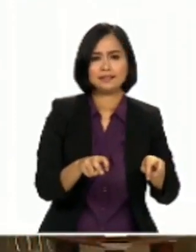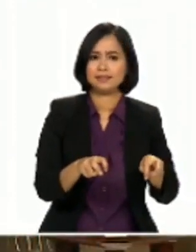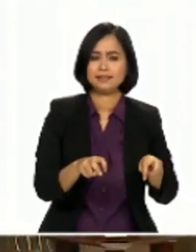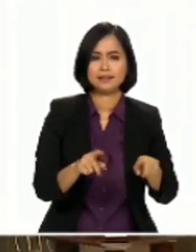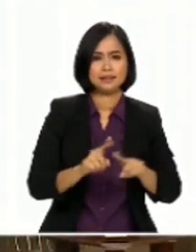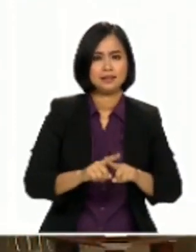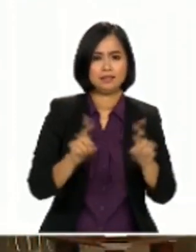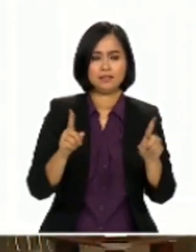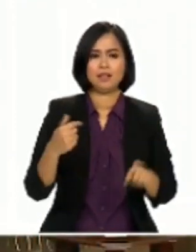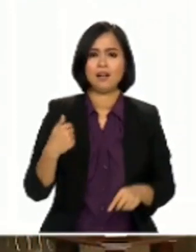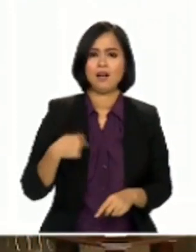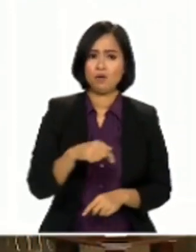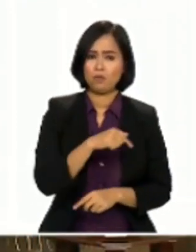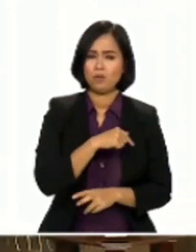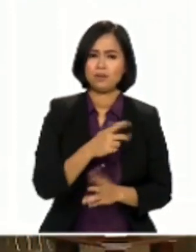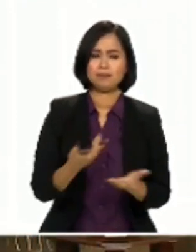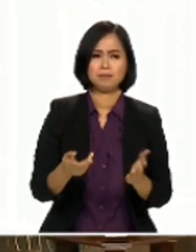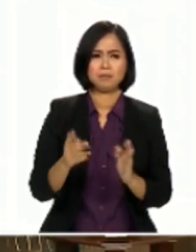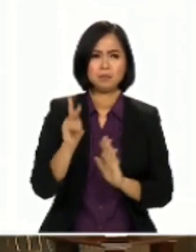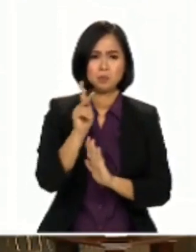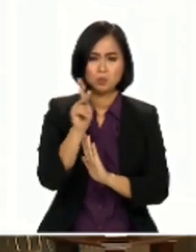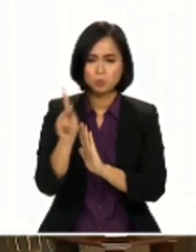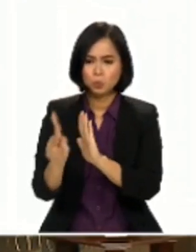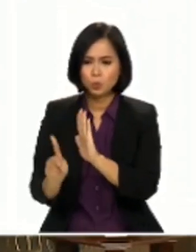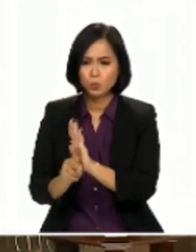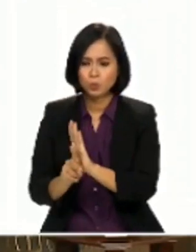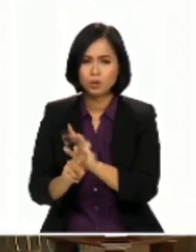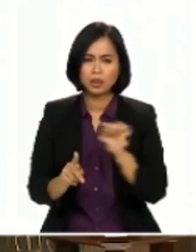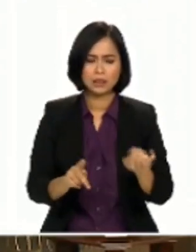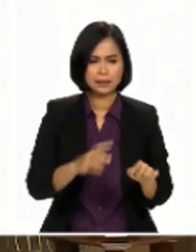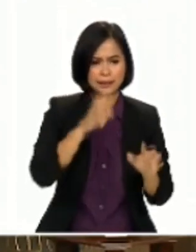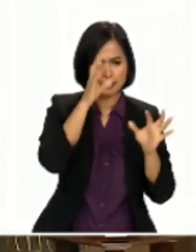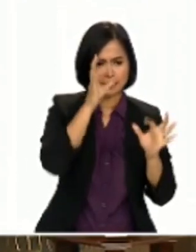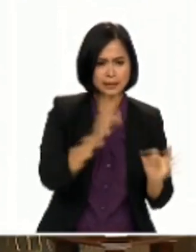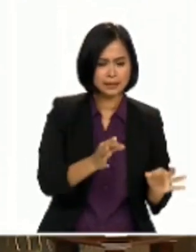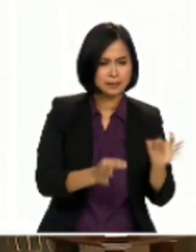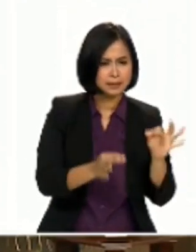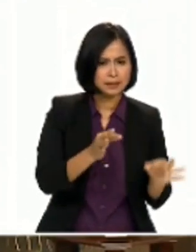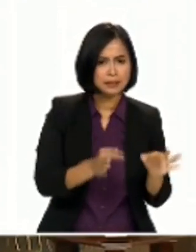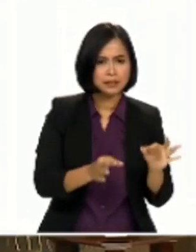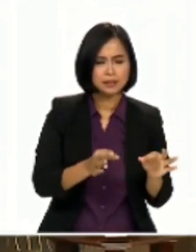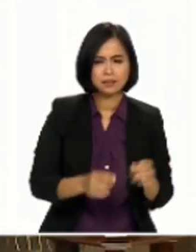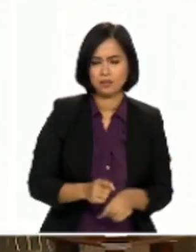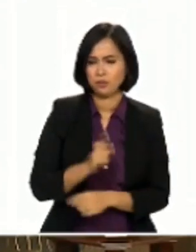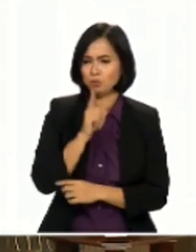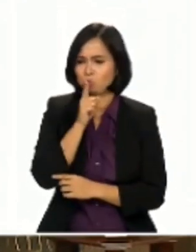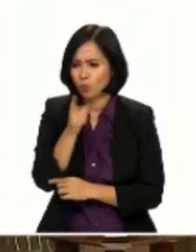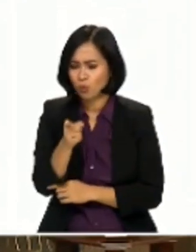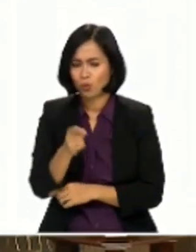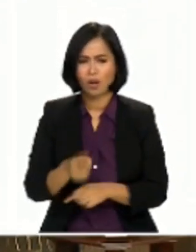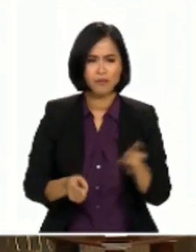our principles from our prejudices, the real from the fake,